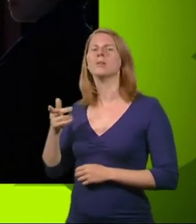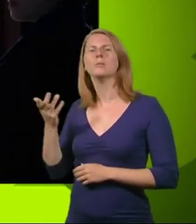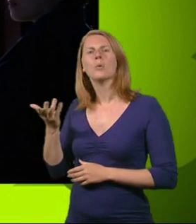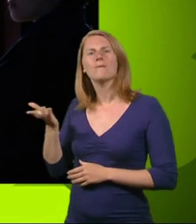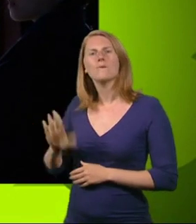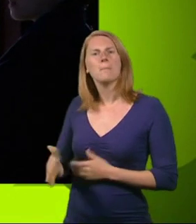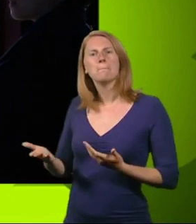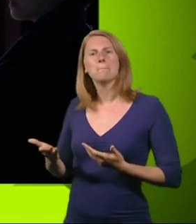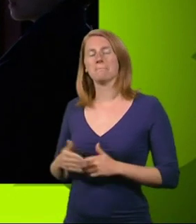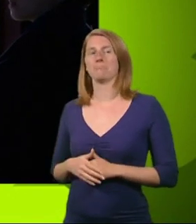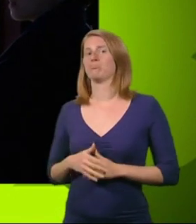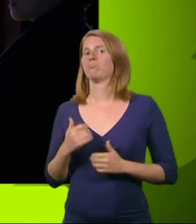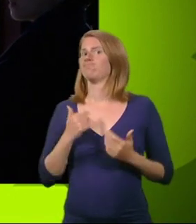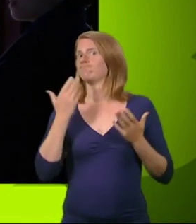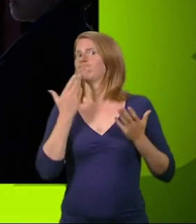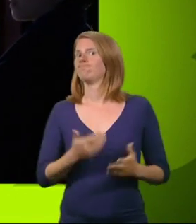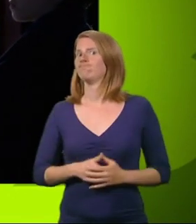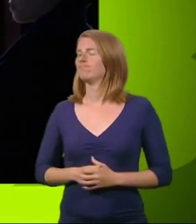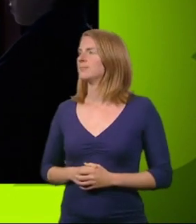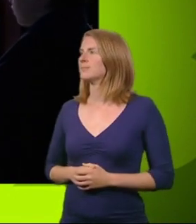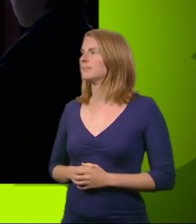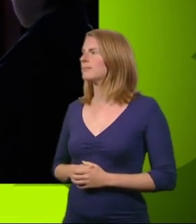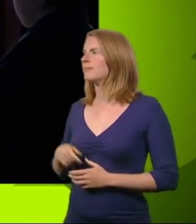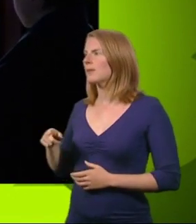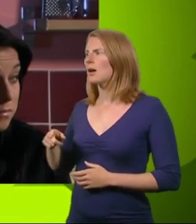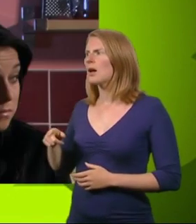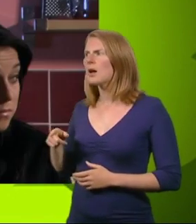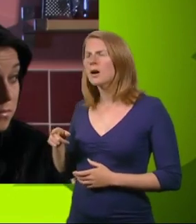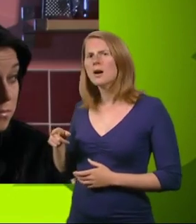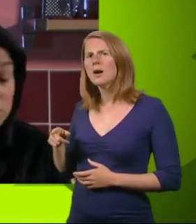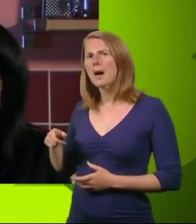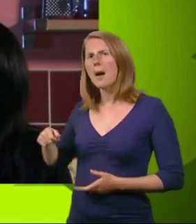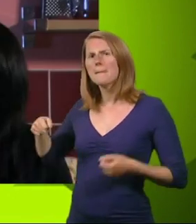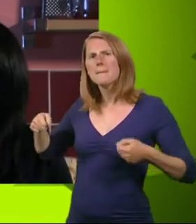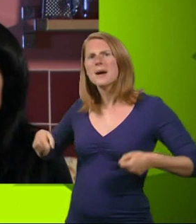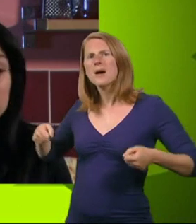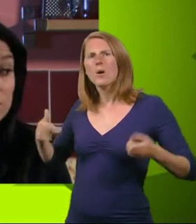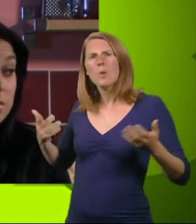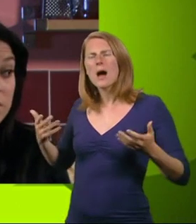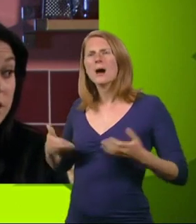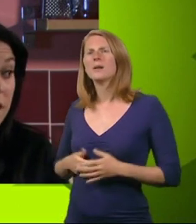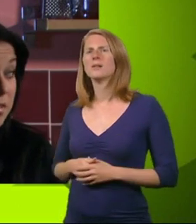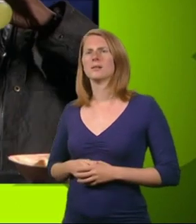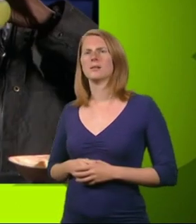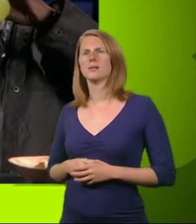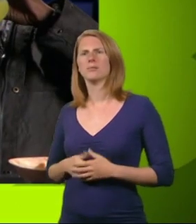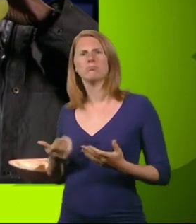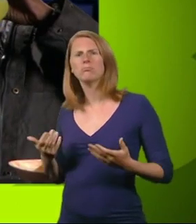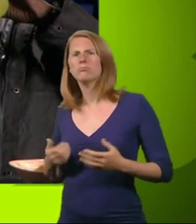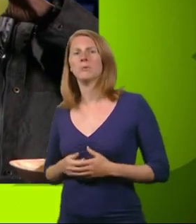from? We don't know that either. Sorry, John, told you. Weren't their bags? They don't have